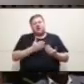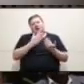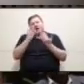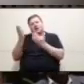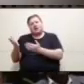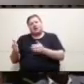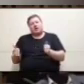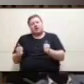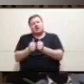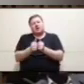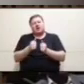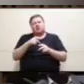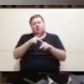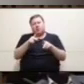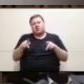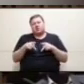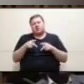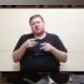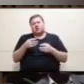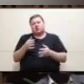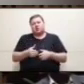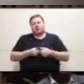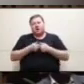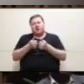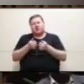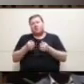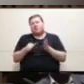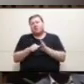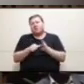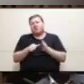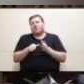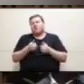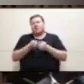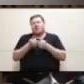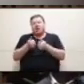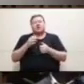property to recover whatever is owing to council. Thanks.